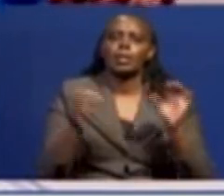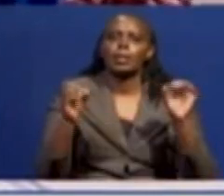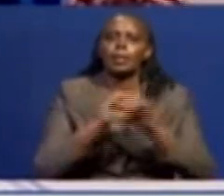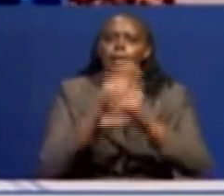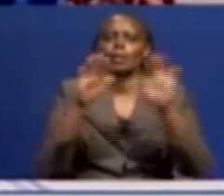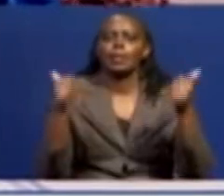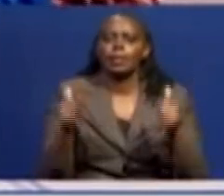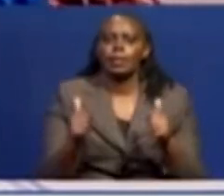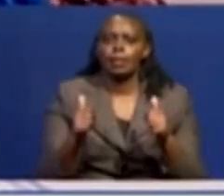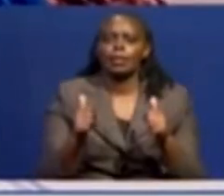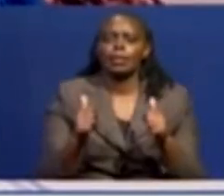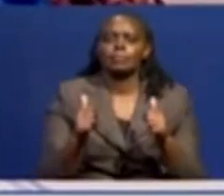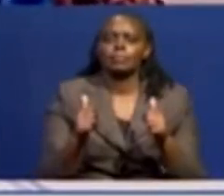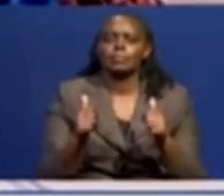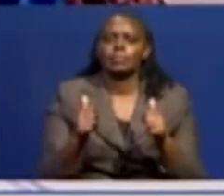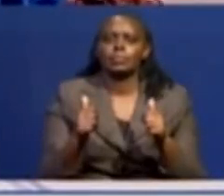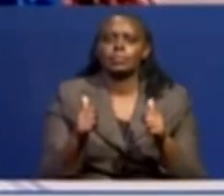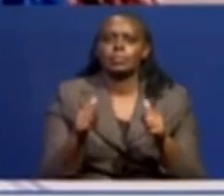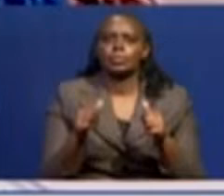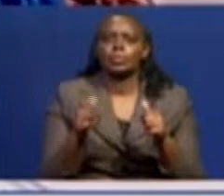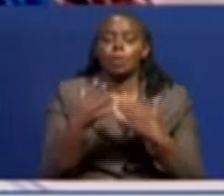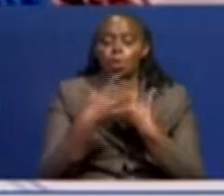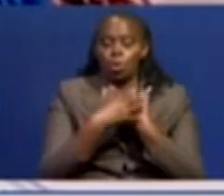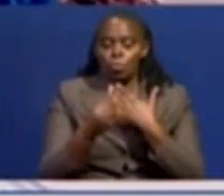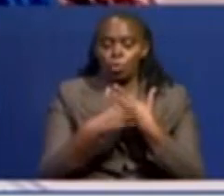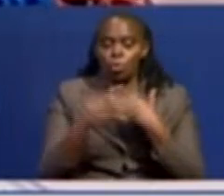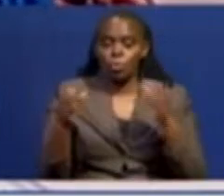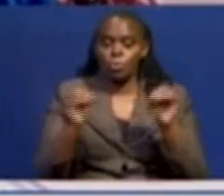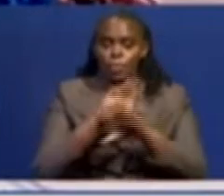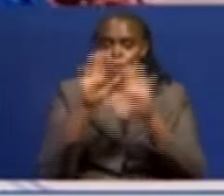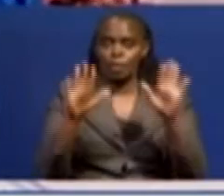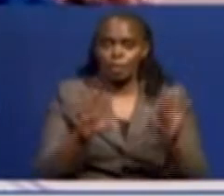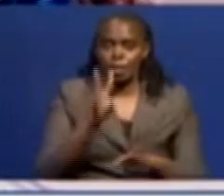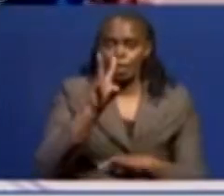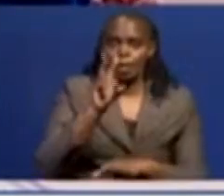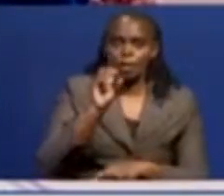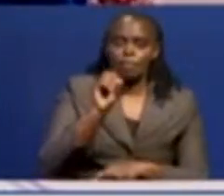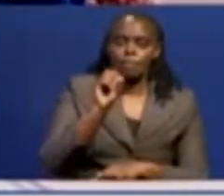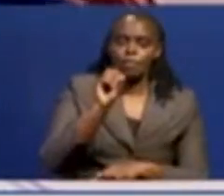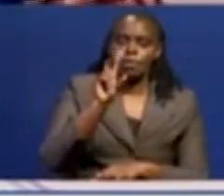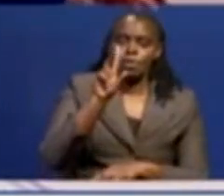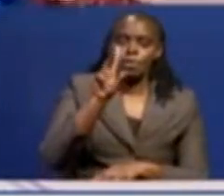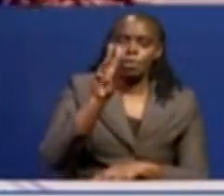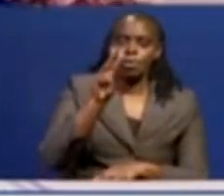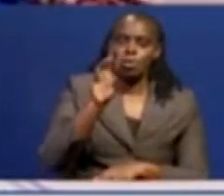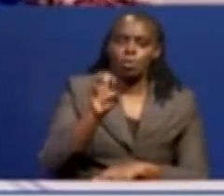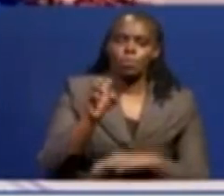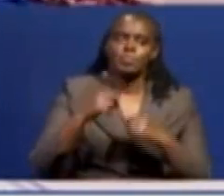the page is not clear, we made a clear copy. It's in volume